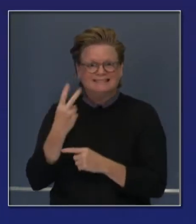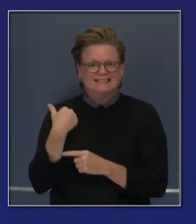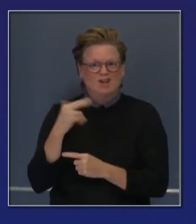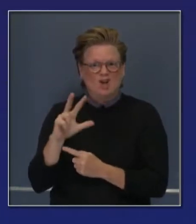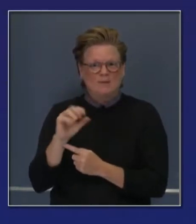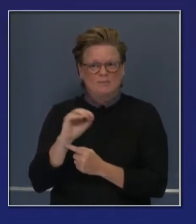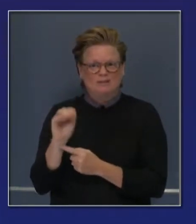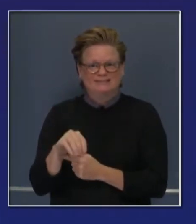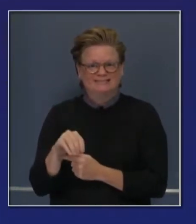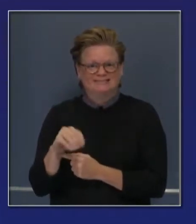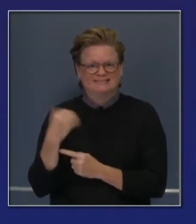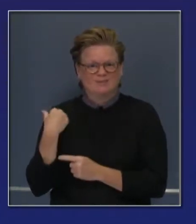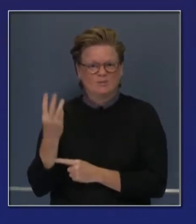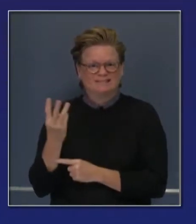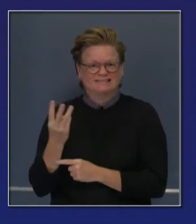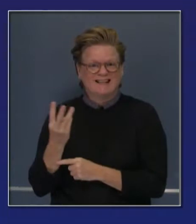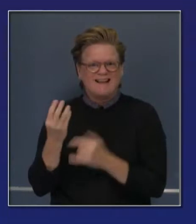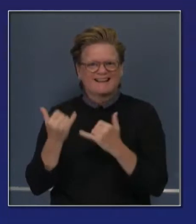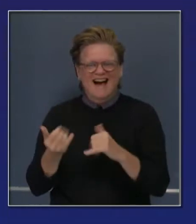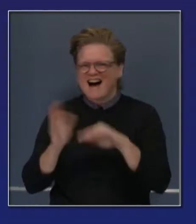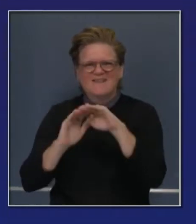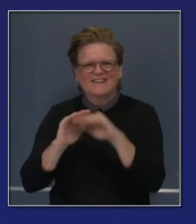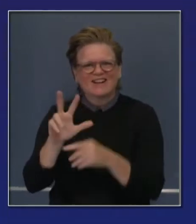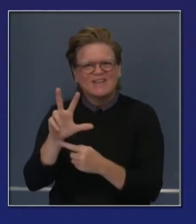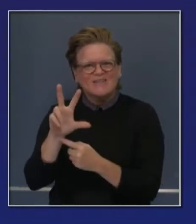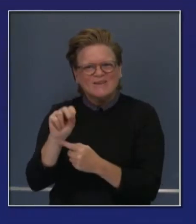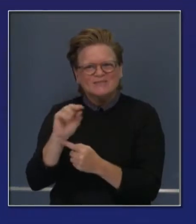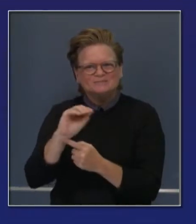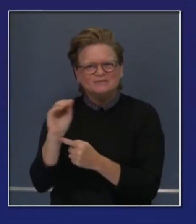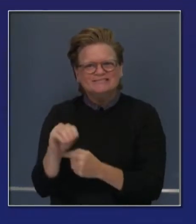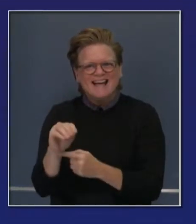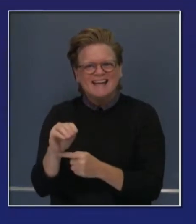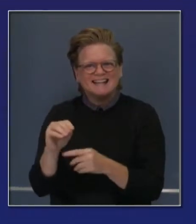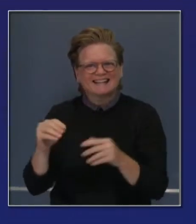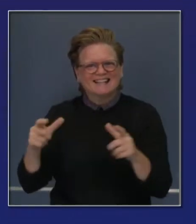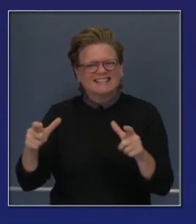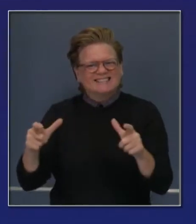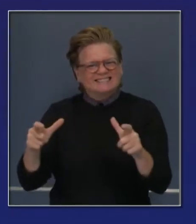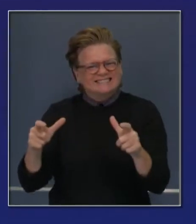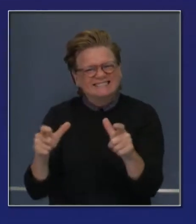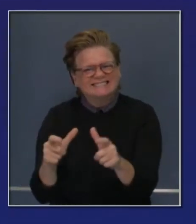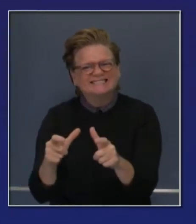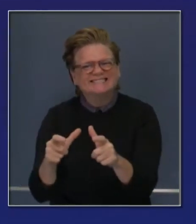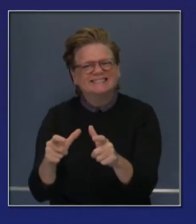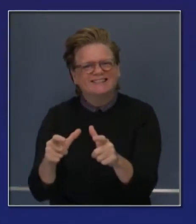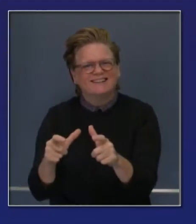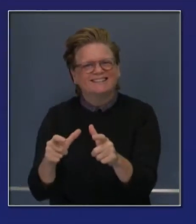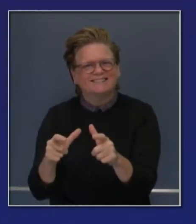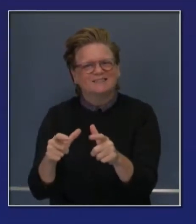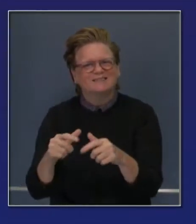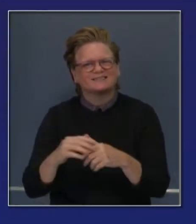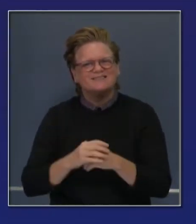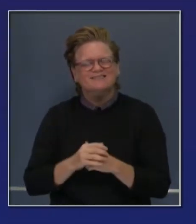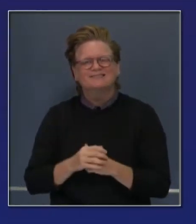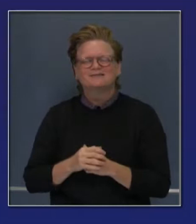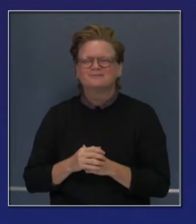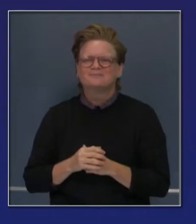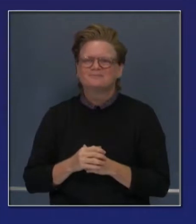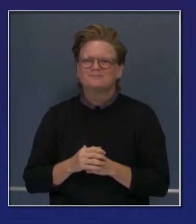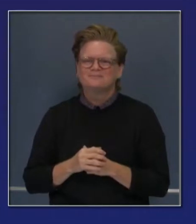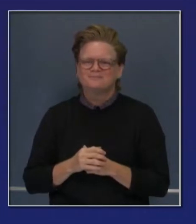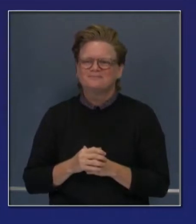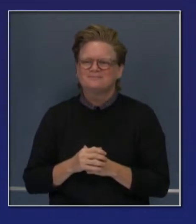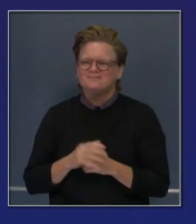3% on Wednesday. We're seeing some real progress, tenfold progress on the sheep fire, 30% containment, and they've